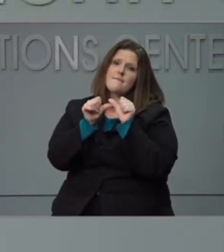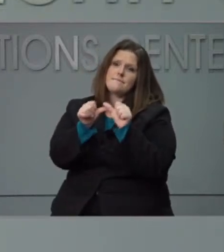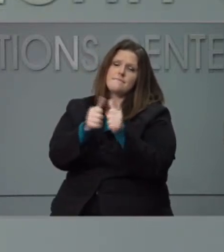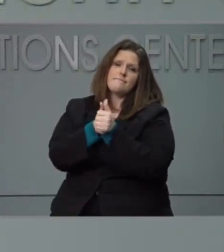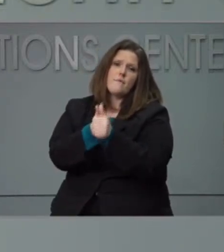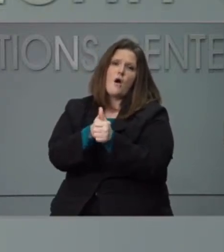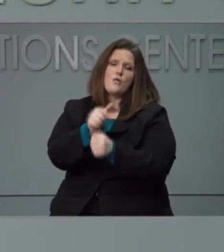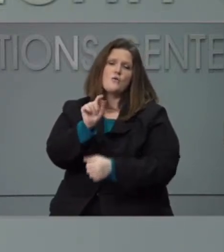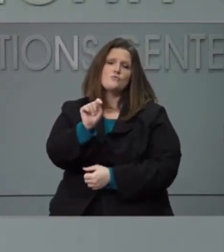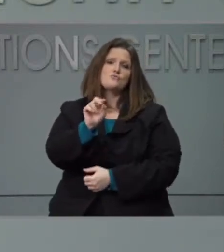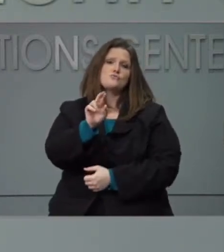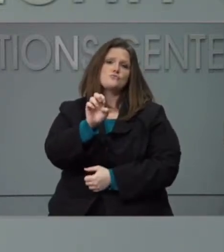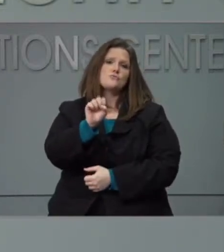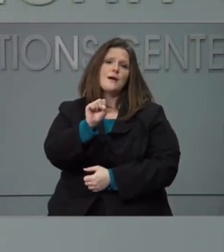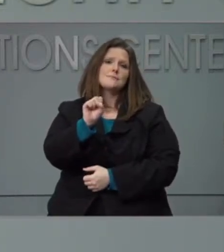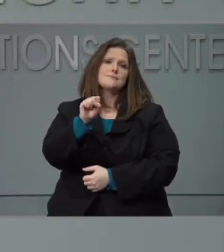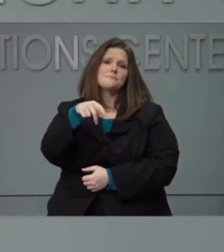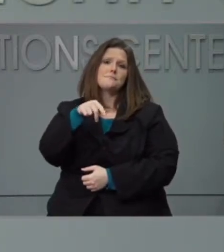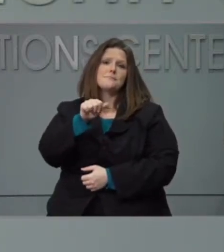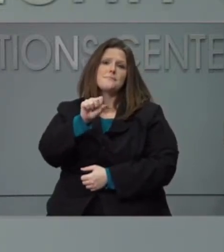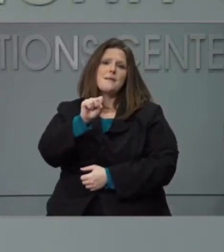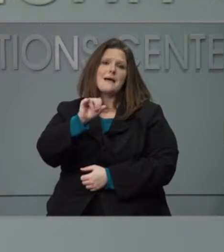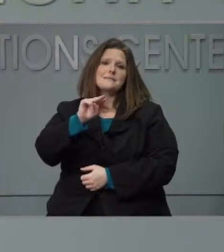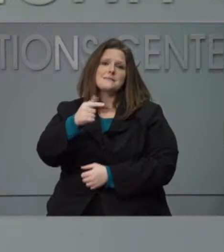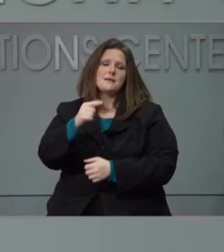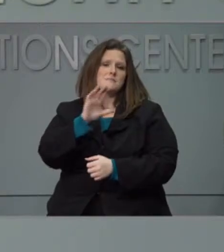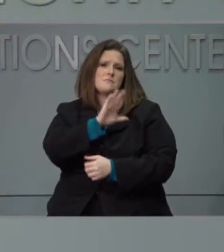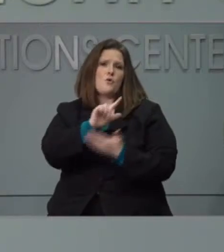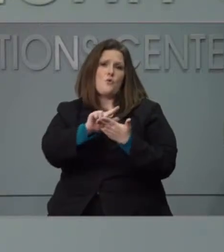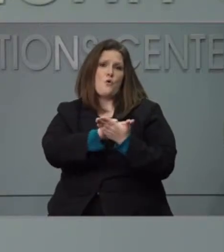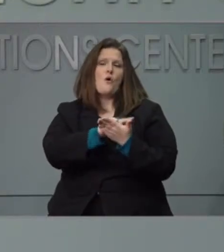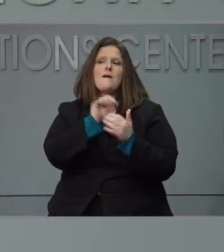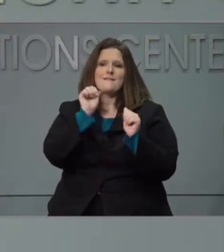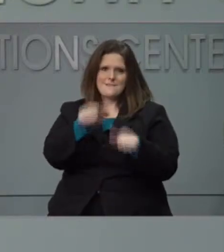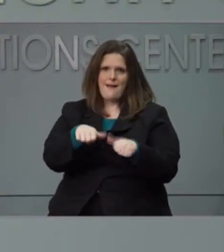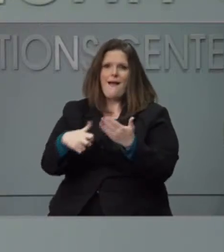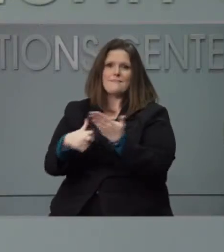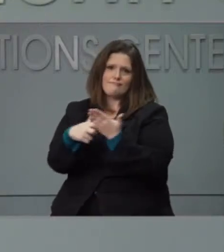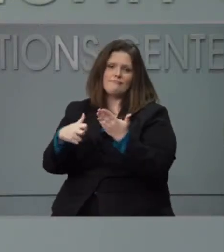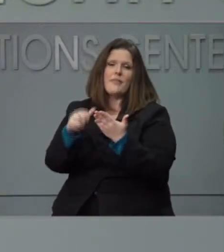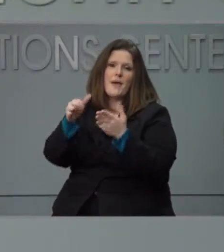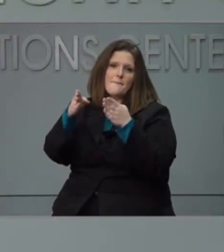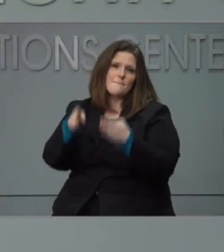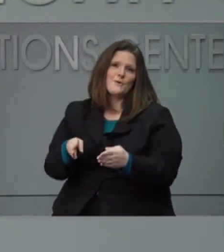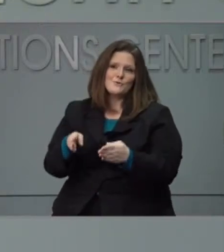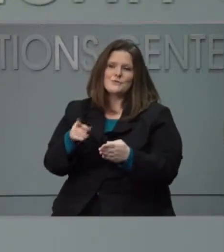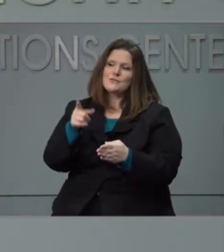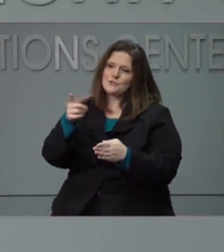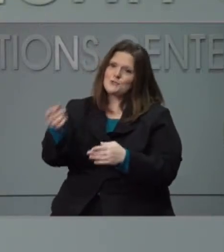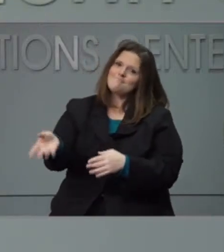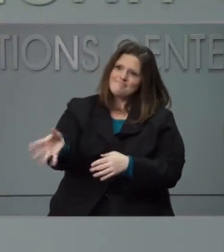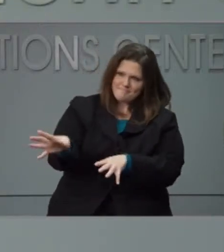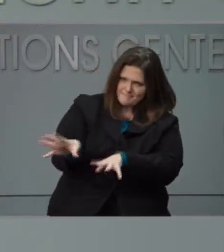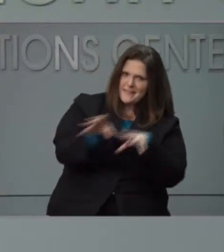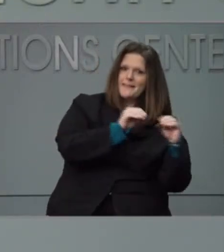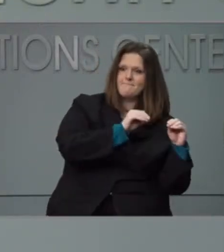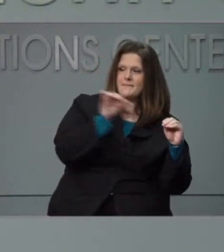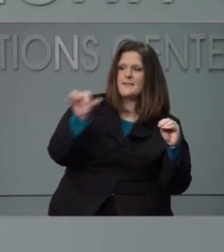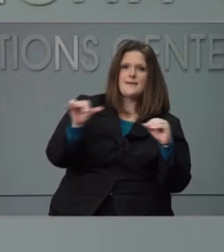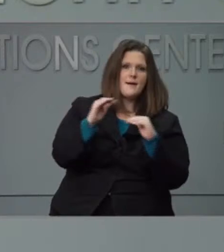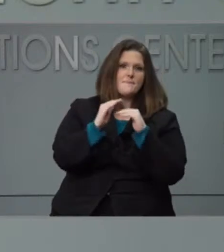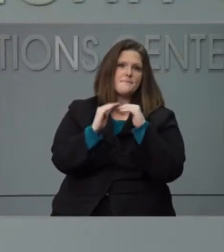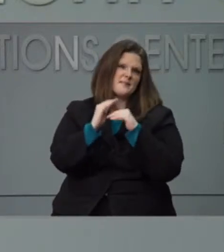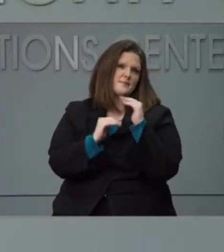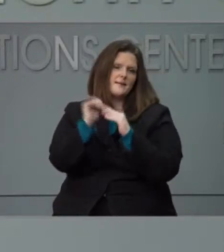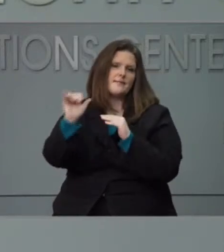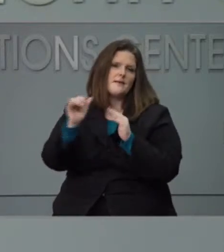trespassing laws to try and remove or to cite that person that's on the retail establishment. So I think you're